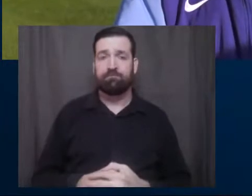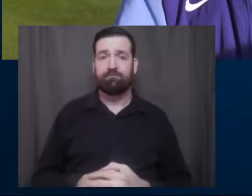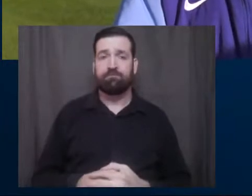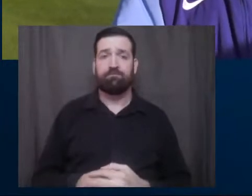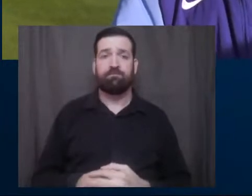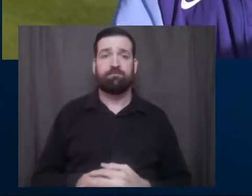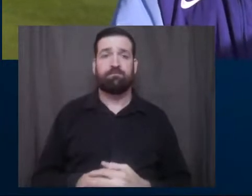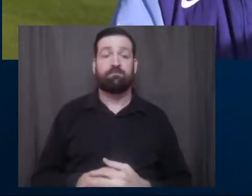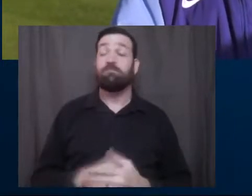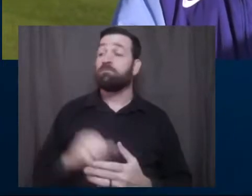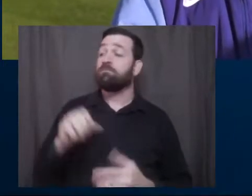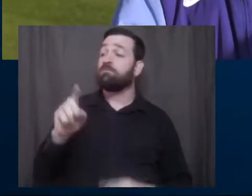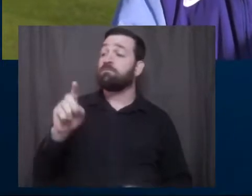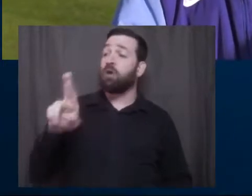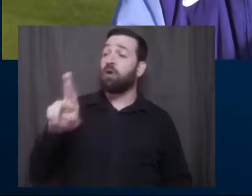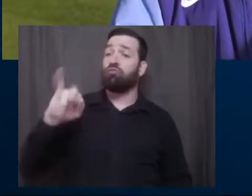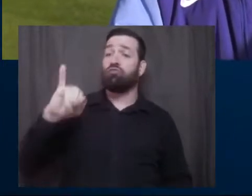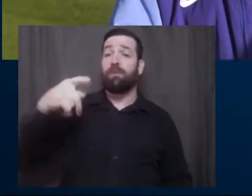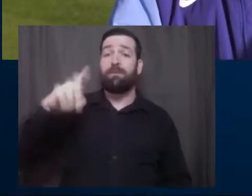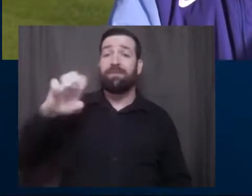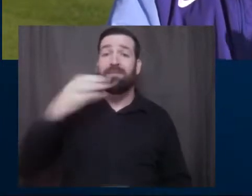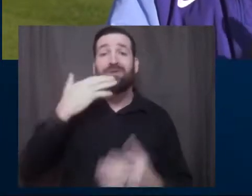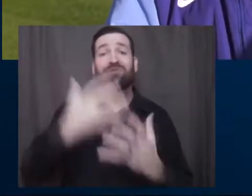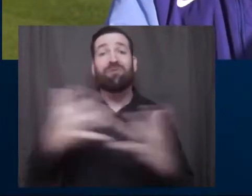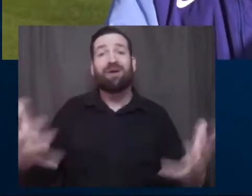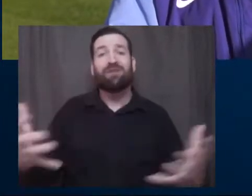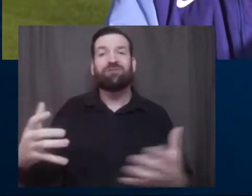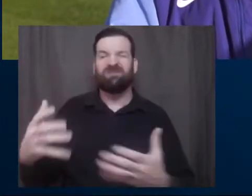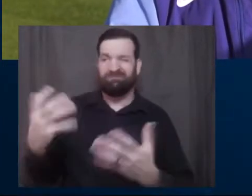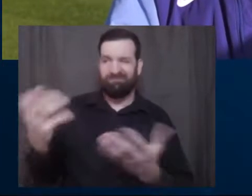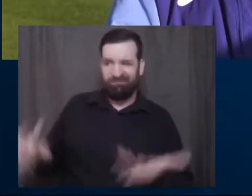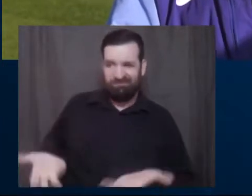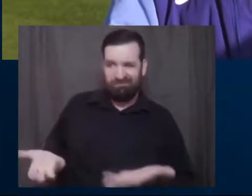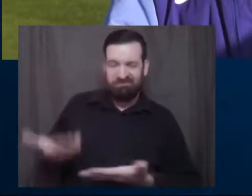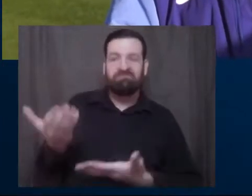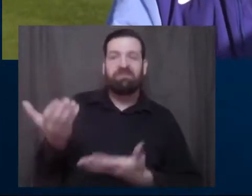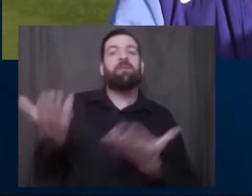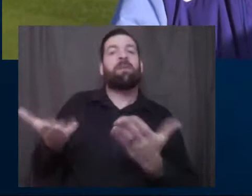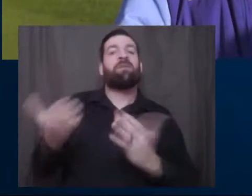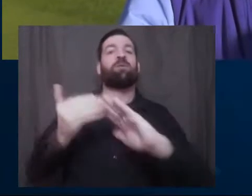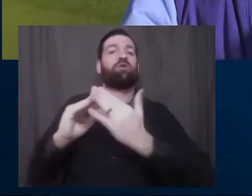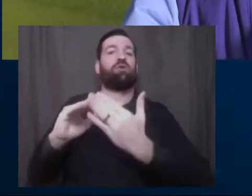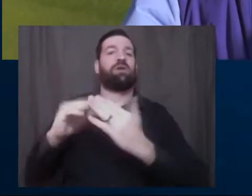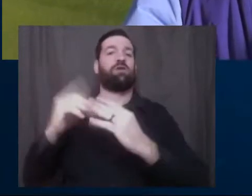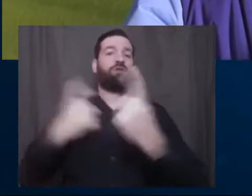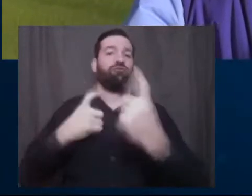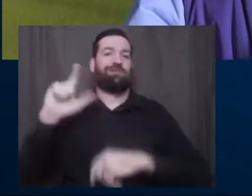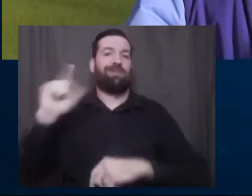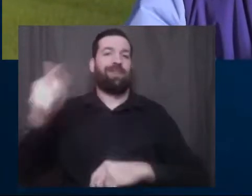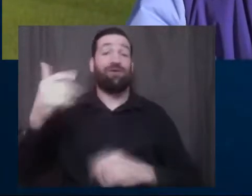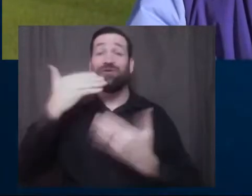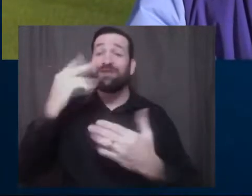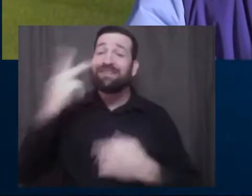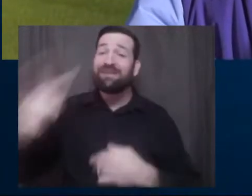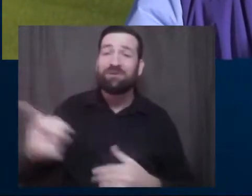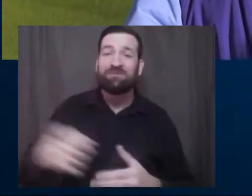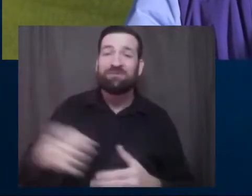Dr. Rippey, thank you so much for joining us this morning. Stick around. We may have some community questions for you. Always good to see you. Thank you. Thank